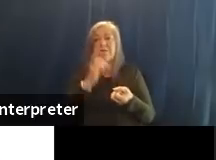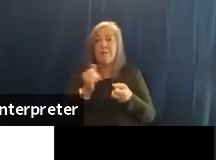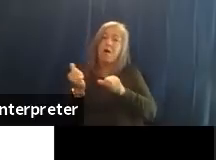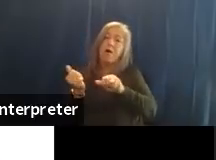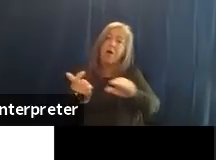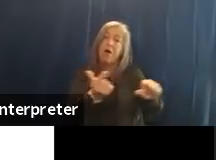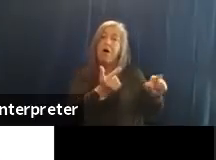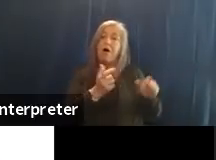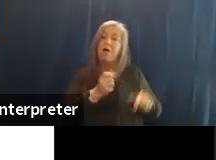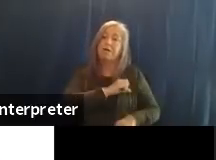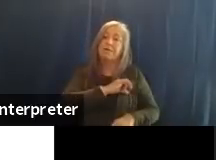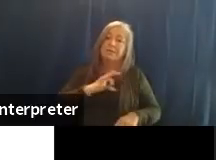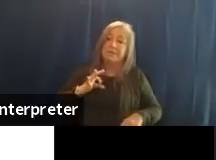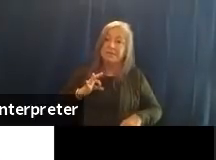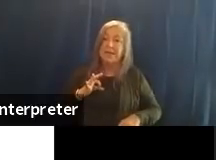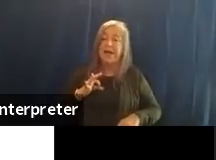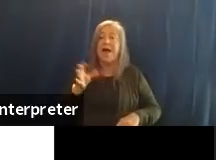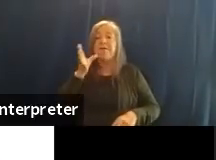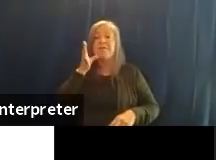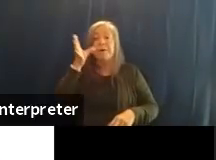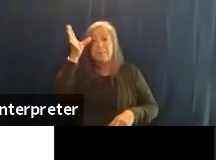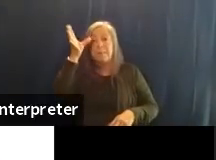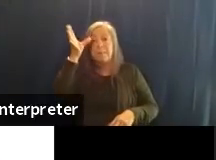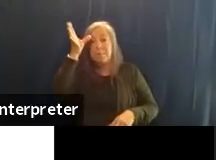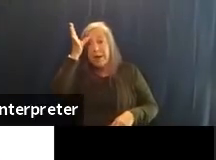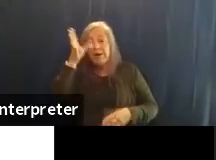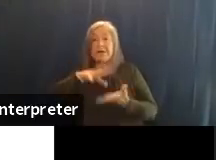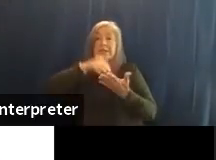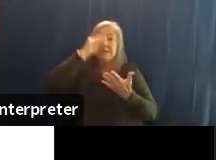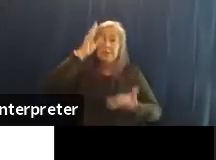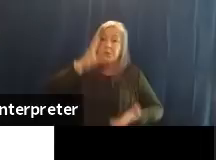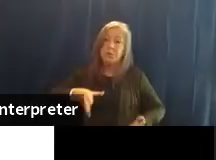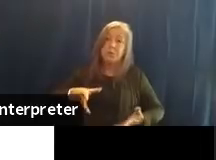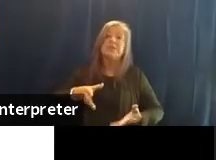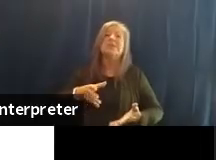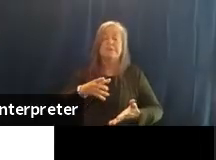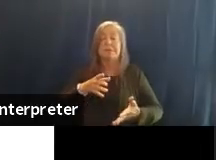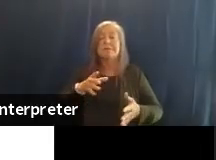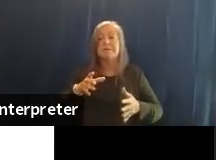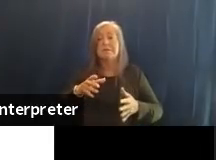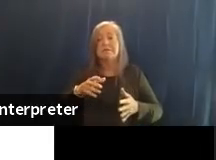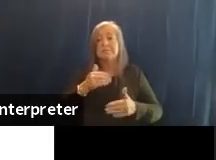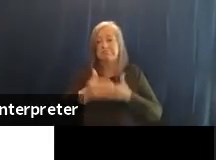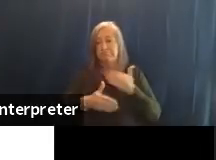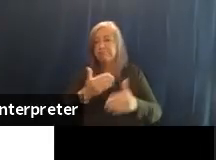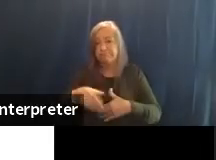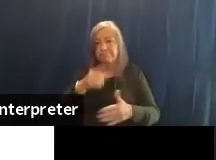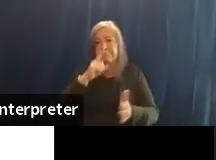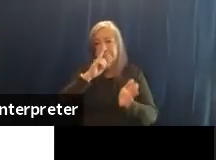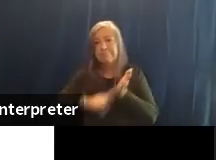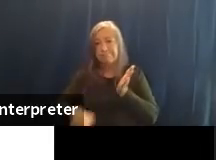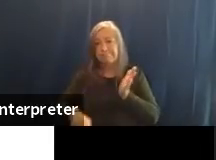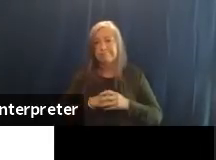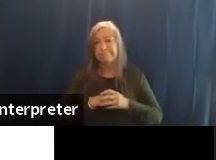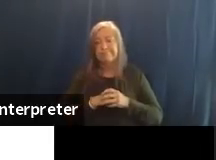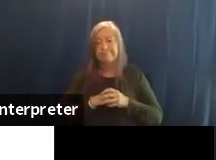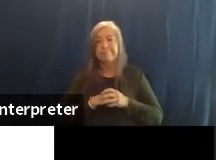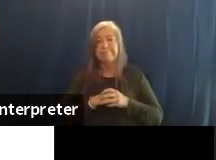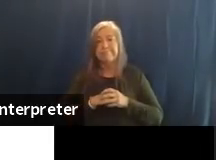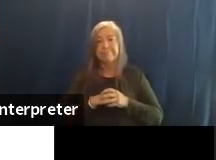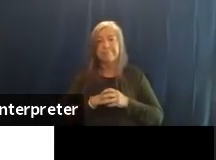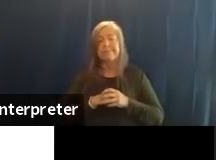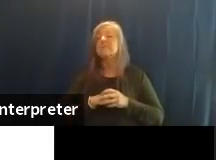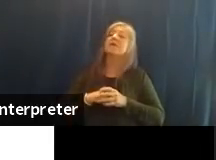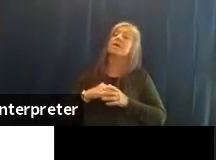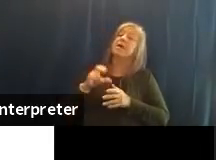this. Very good. Well, probably that besides face masks, the other big talk around